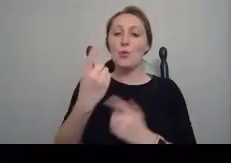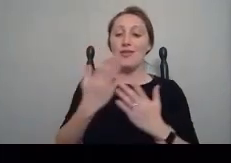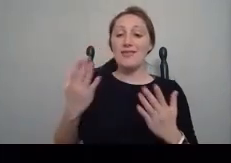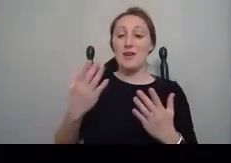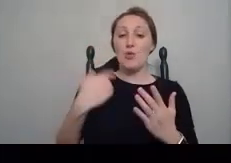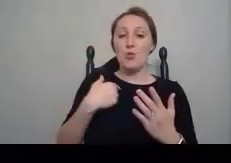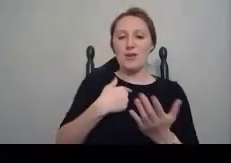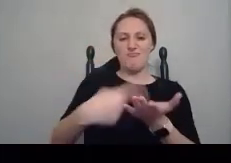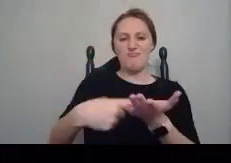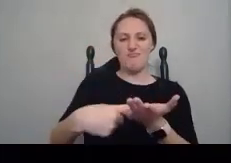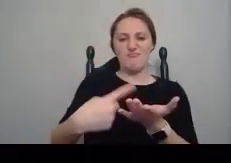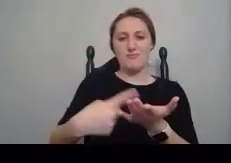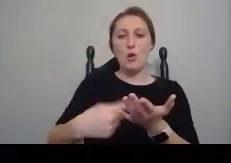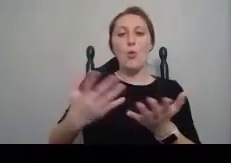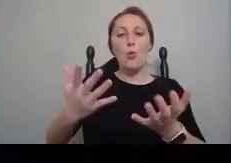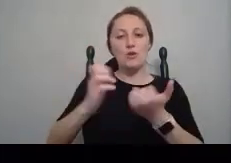school, and having